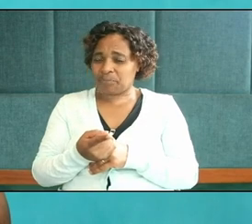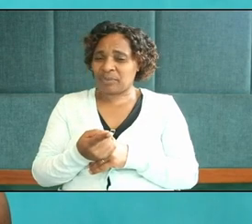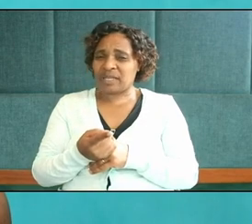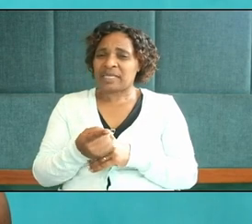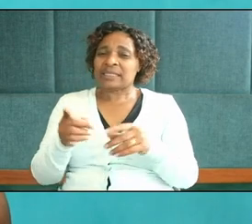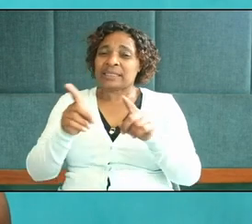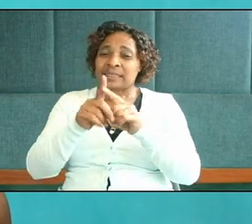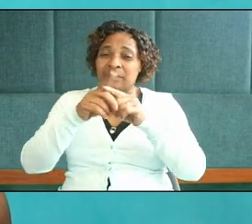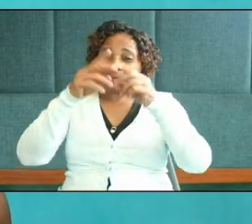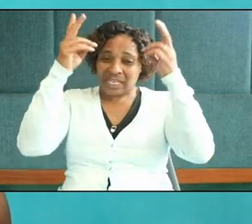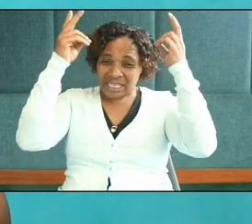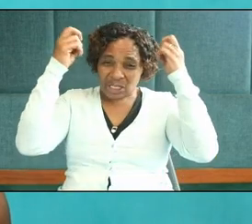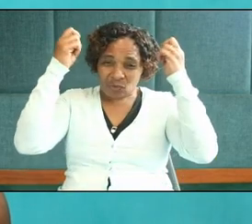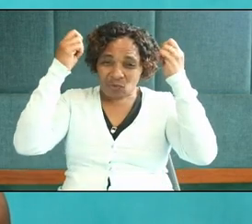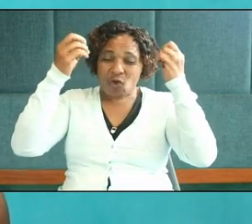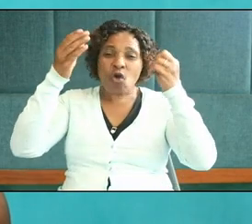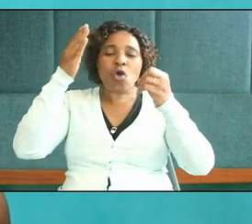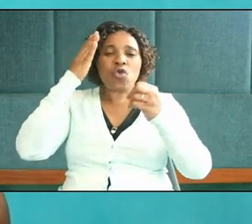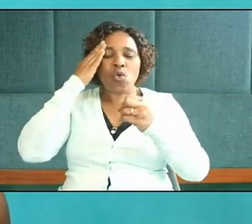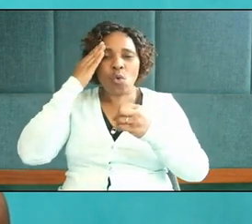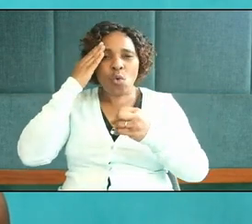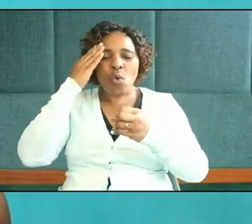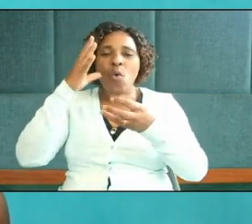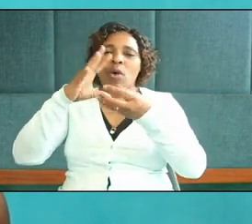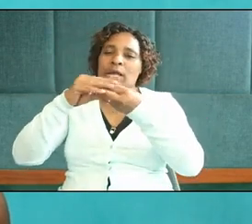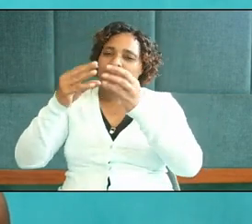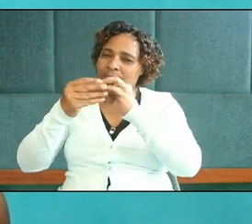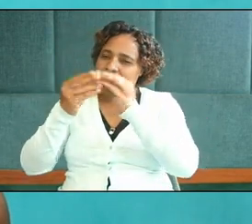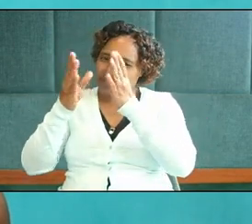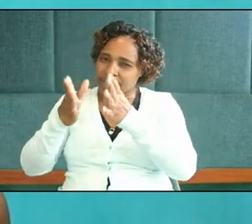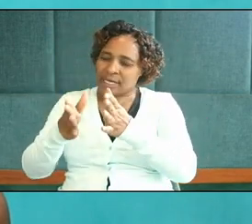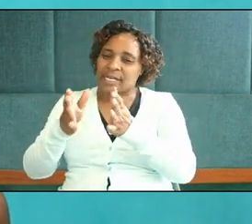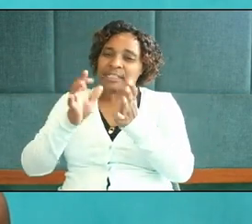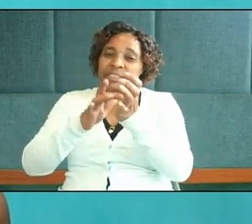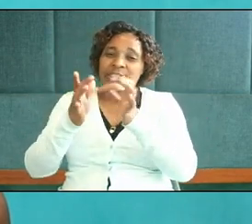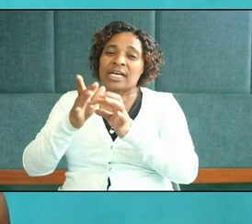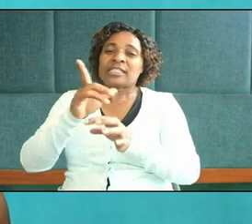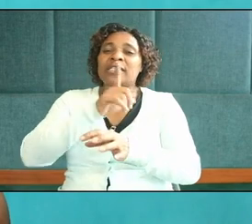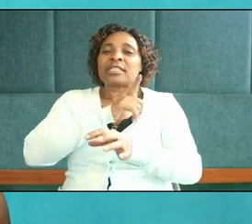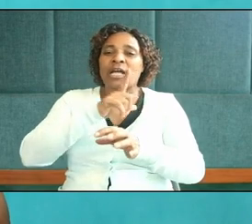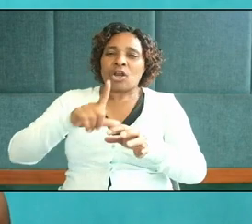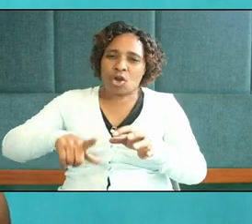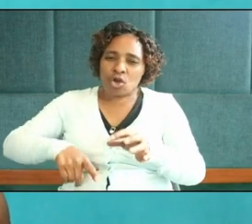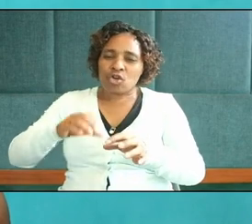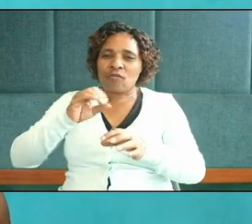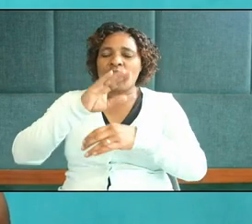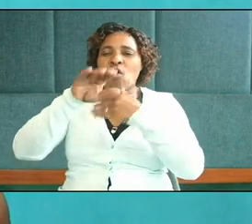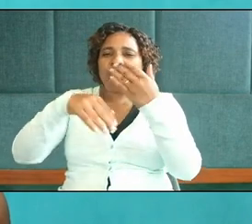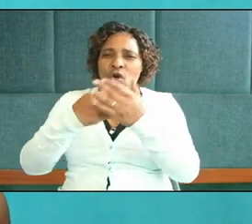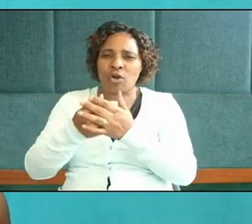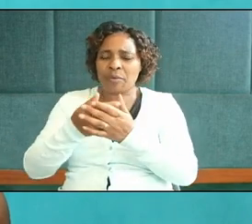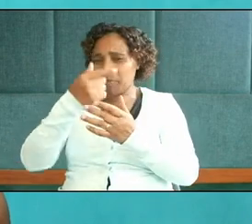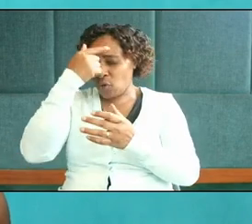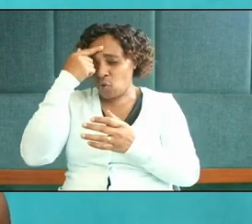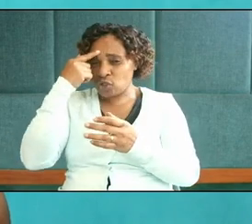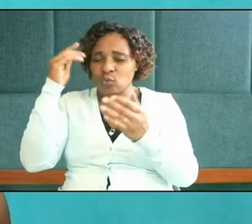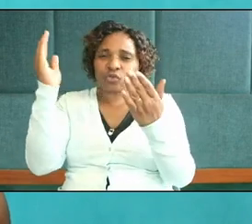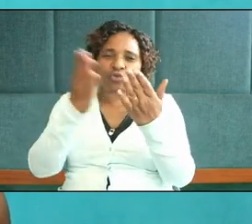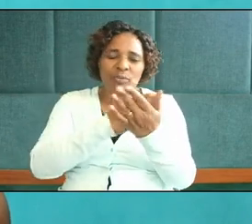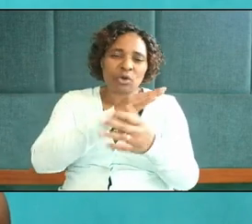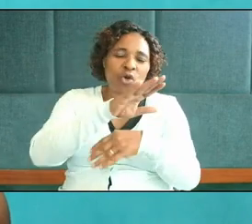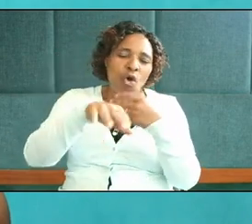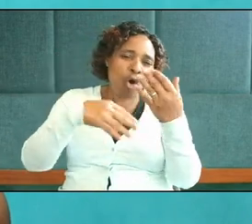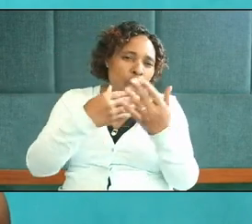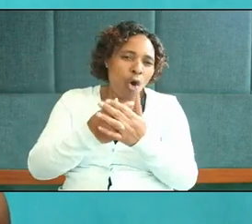even the demons know that there's a creator and that Jesus is Lord over all. Because when he was casting out demons, like the story of